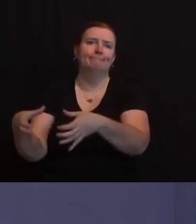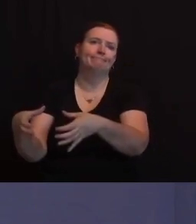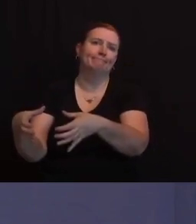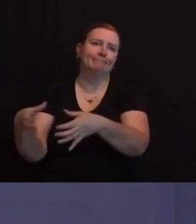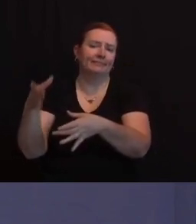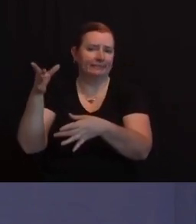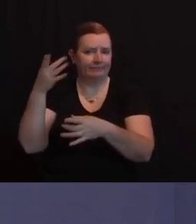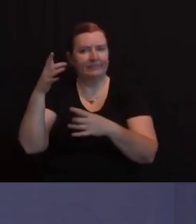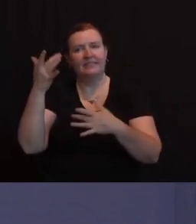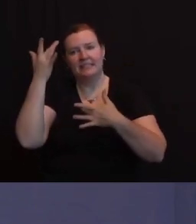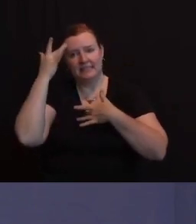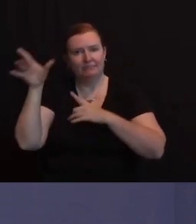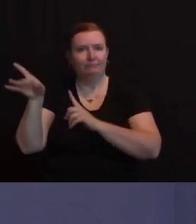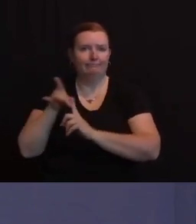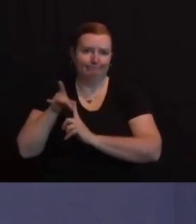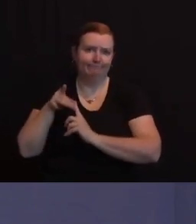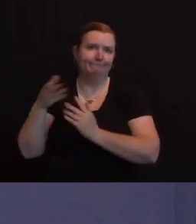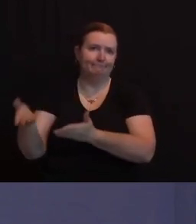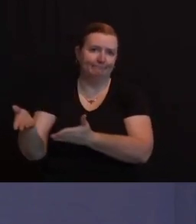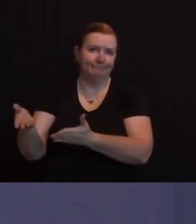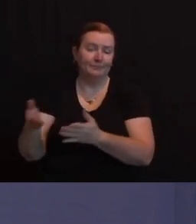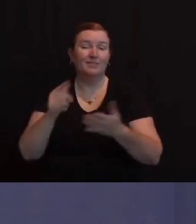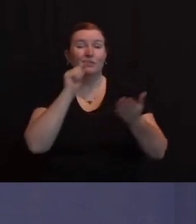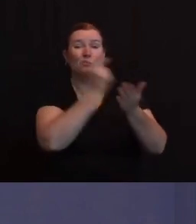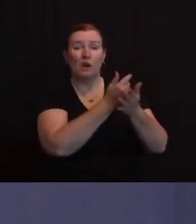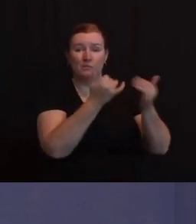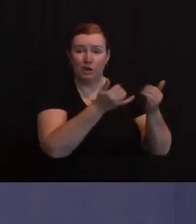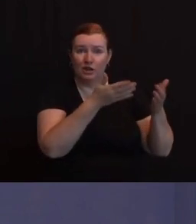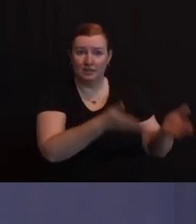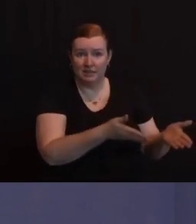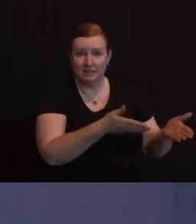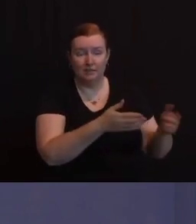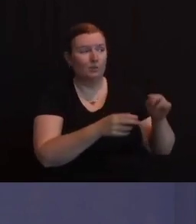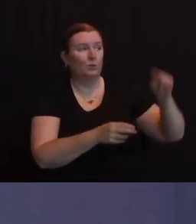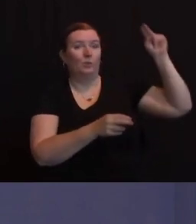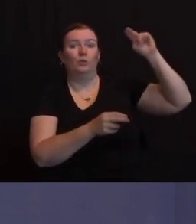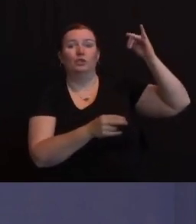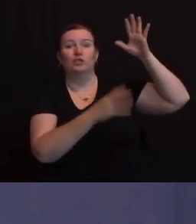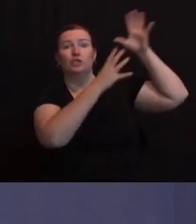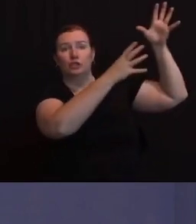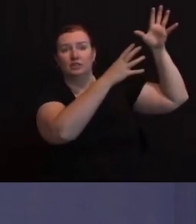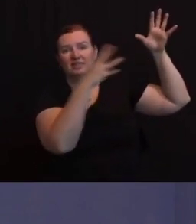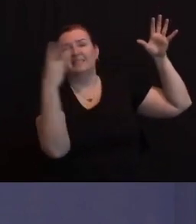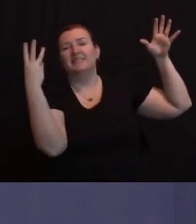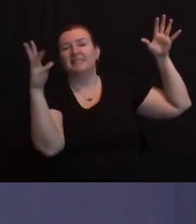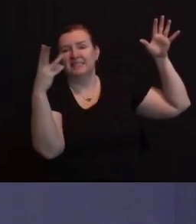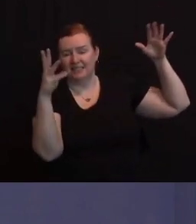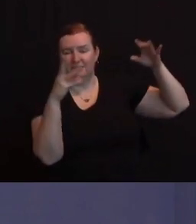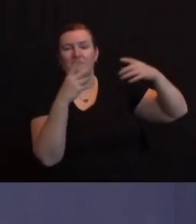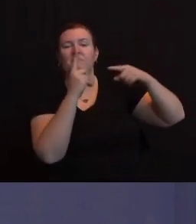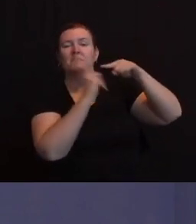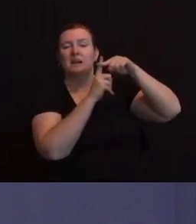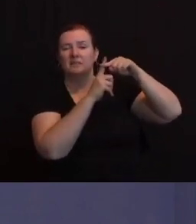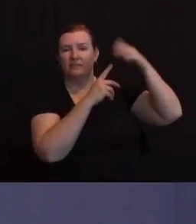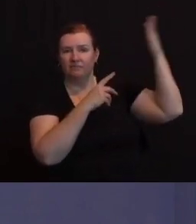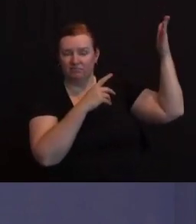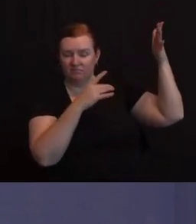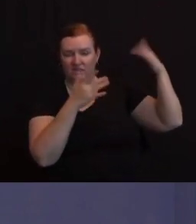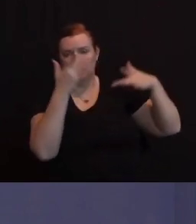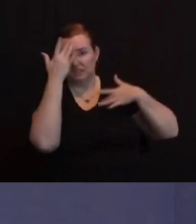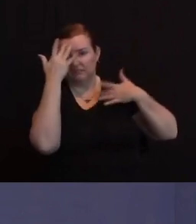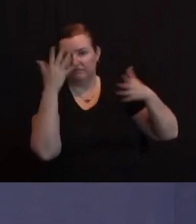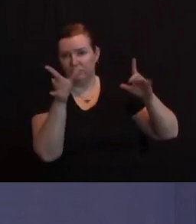party in Westfield resulted in 17 cases. These examples that we've shared